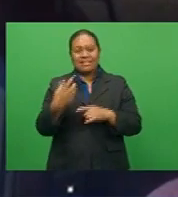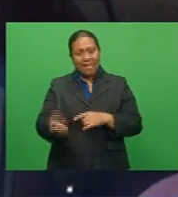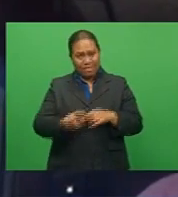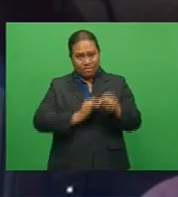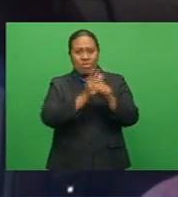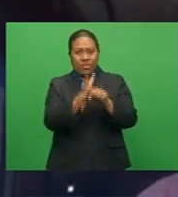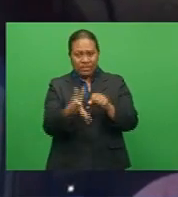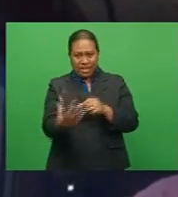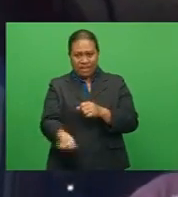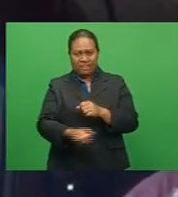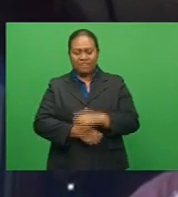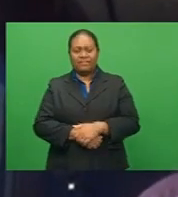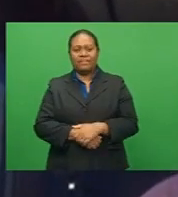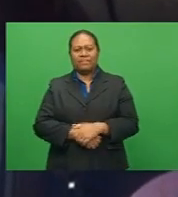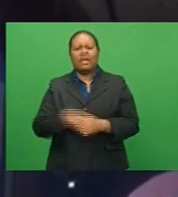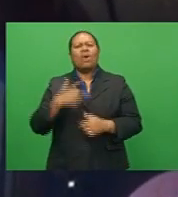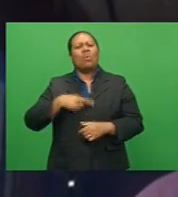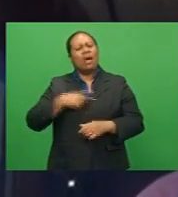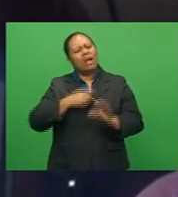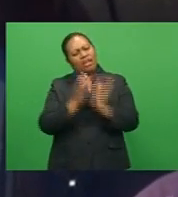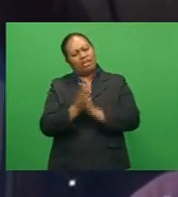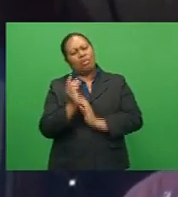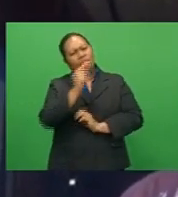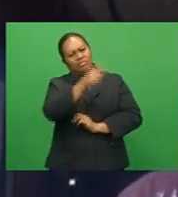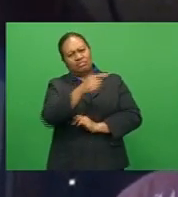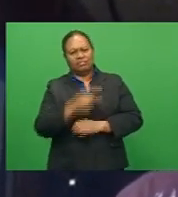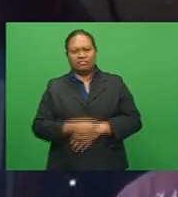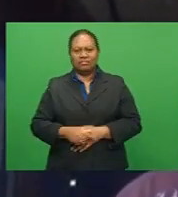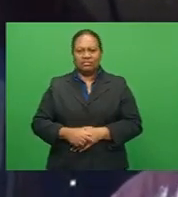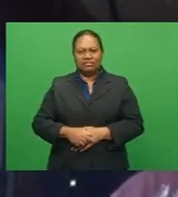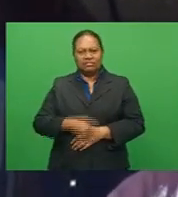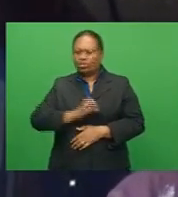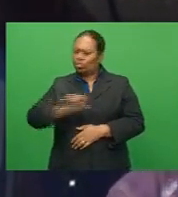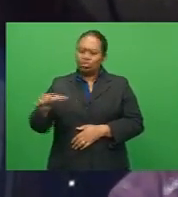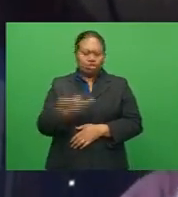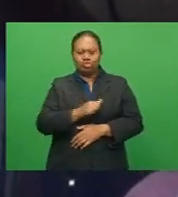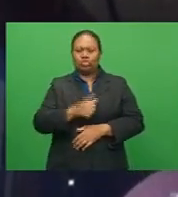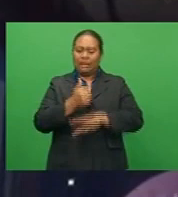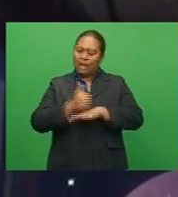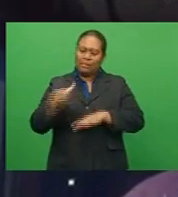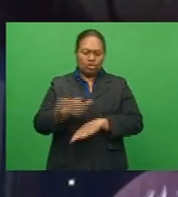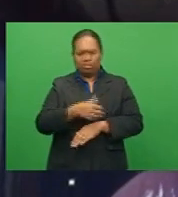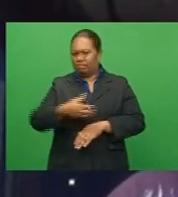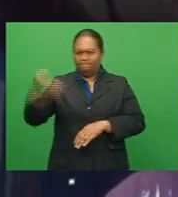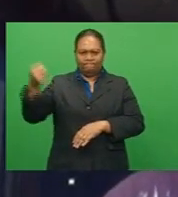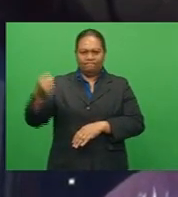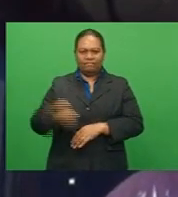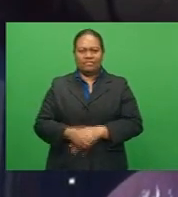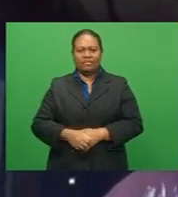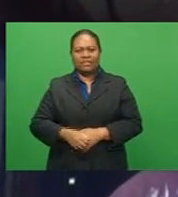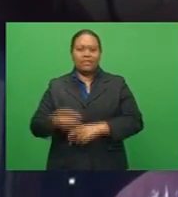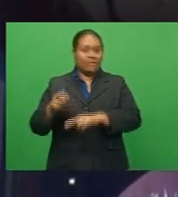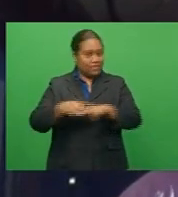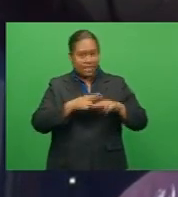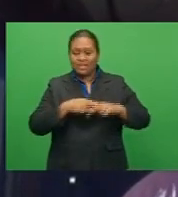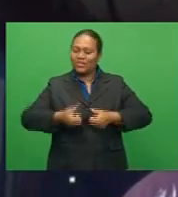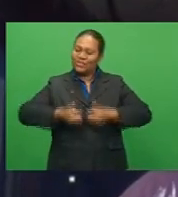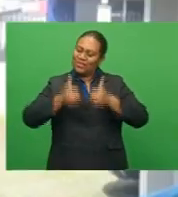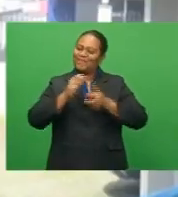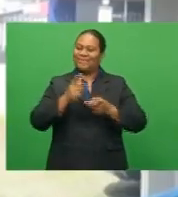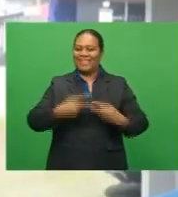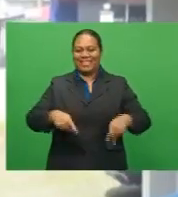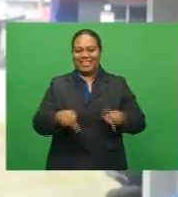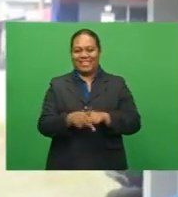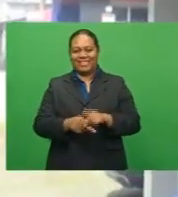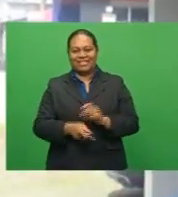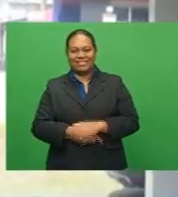COVID-19. Why they can go there? Don't stop them. Don't go come back Fiji again. Fiji is good place. Fiji is good everything.